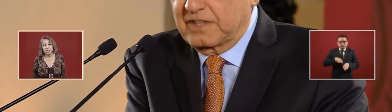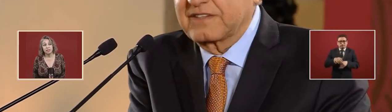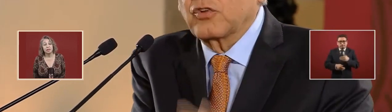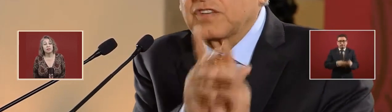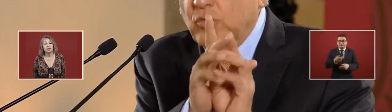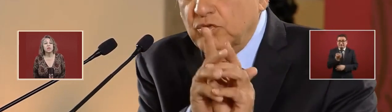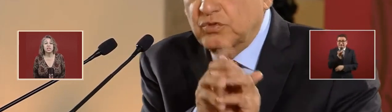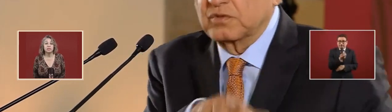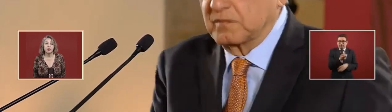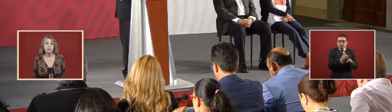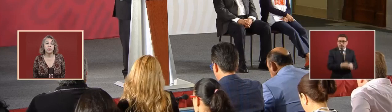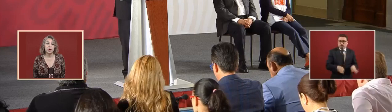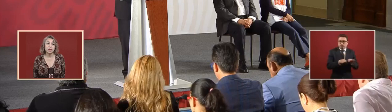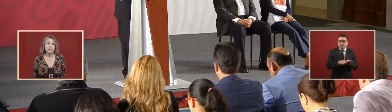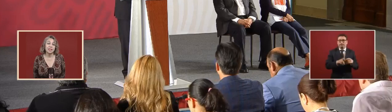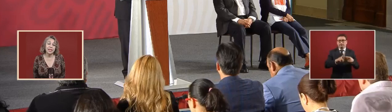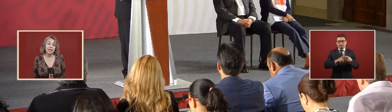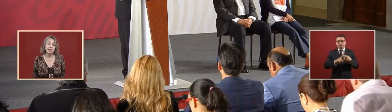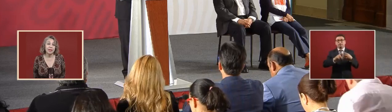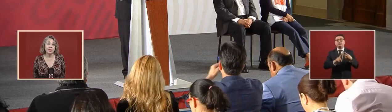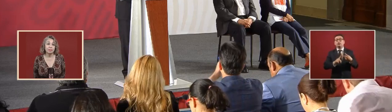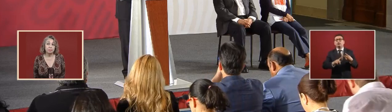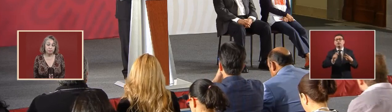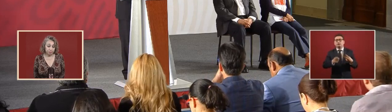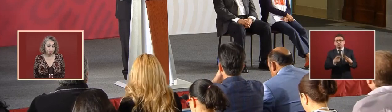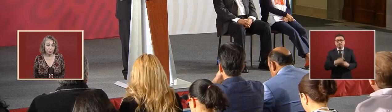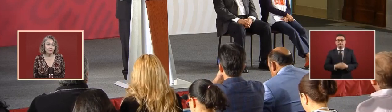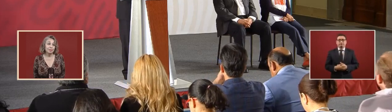this, which is very important. The second thing,